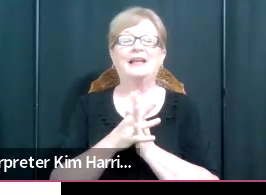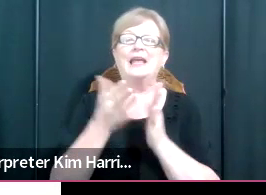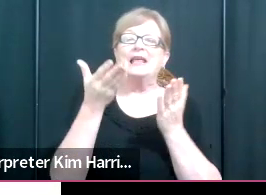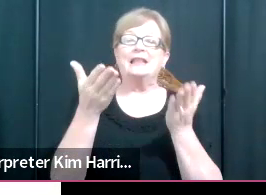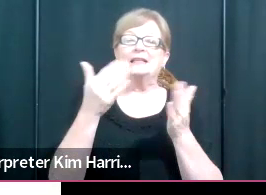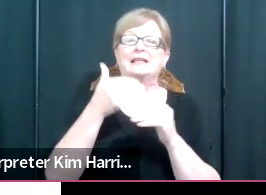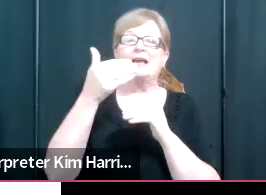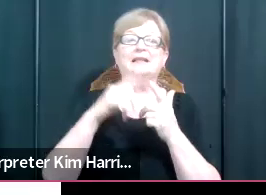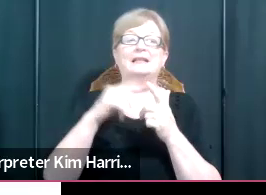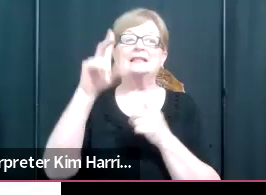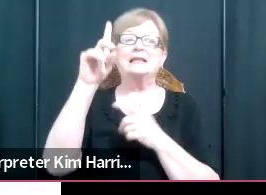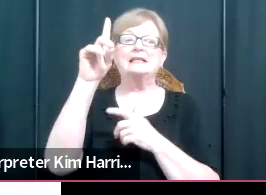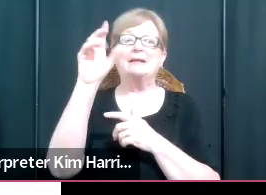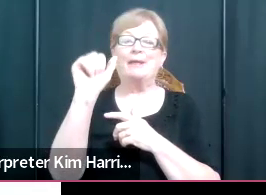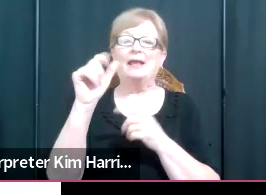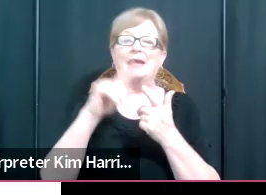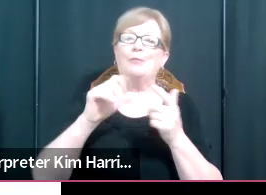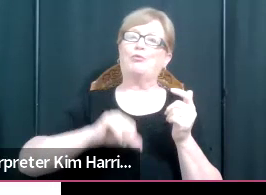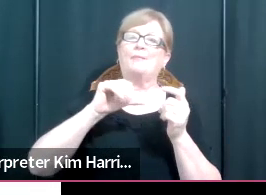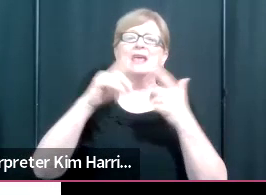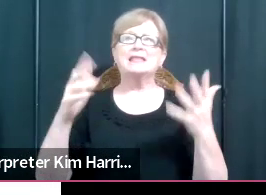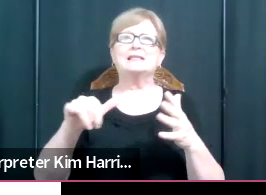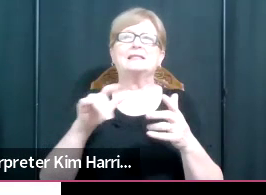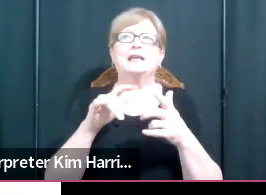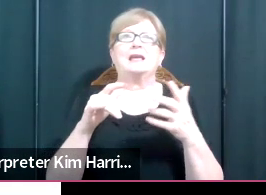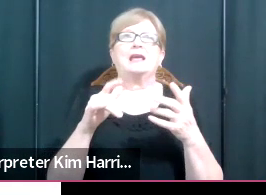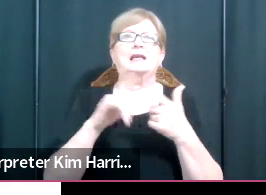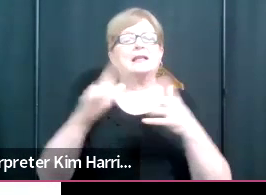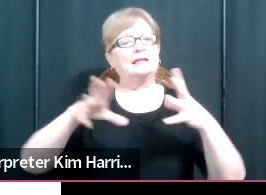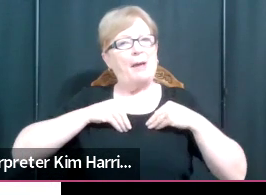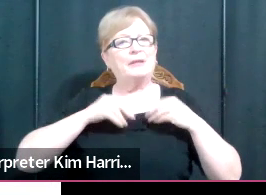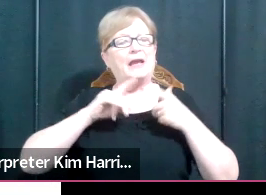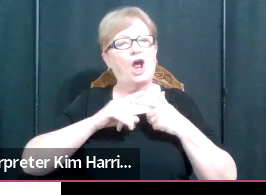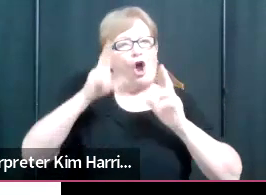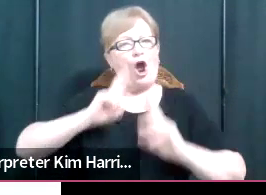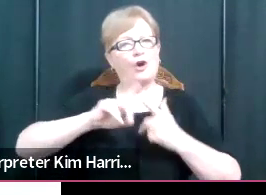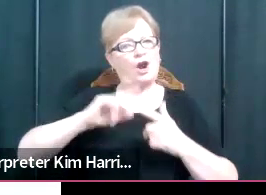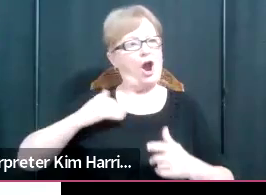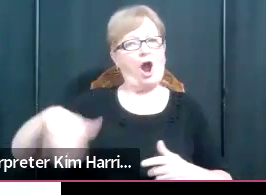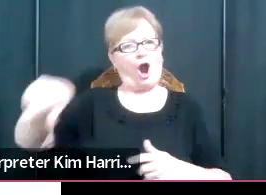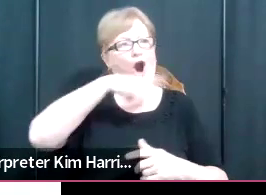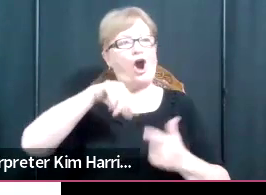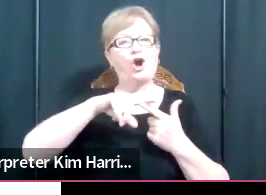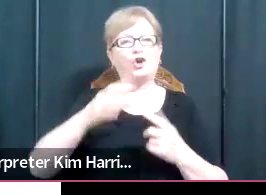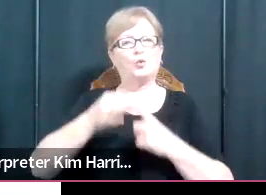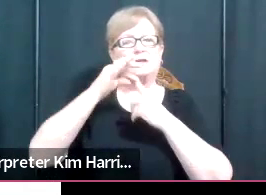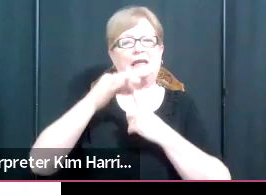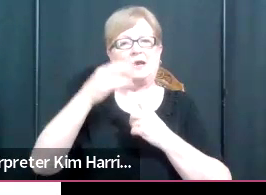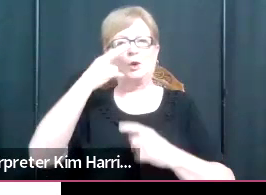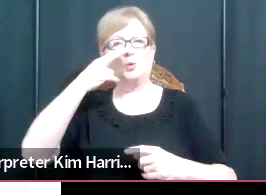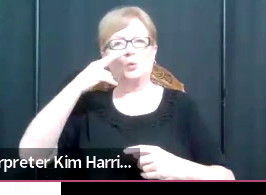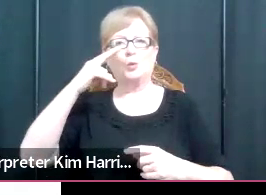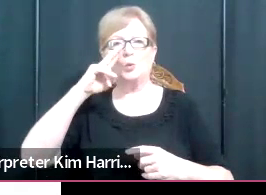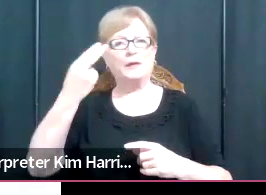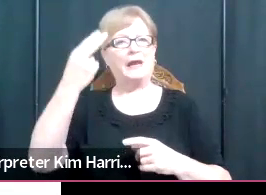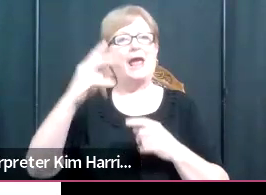Disability pride. To us, disability pride is accepting and honoring our uniqueness and seeing it as a natural and beautiful